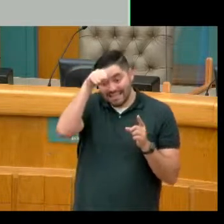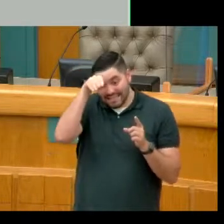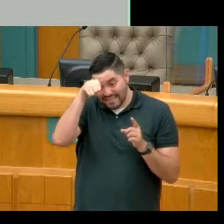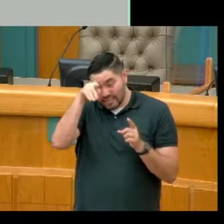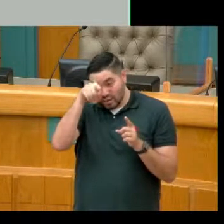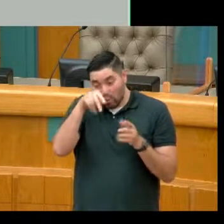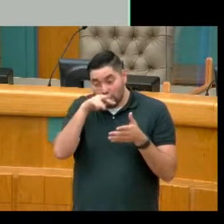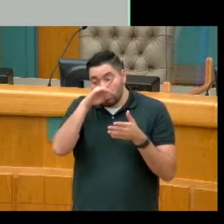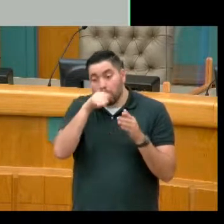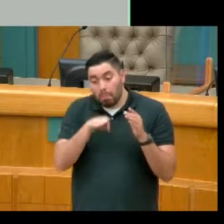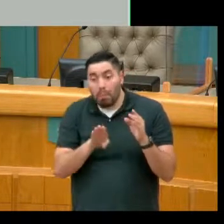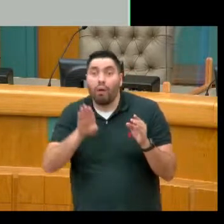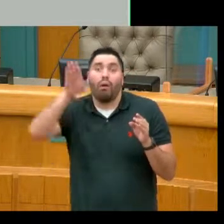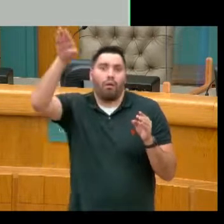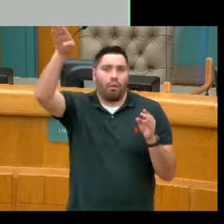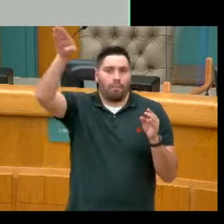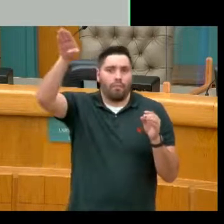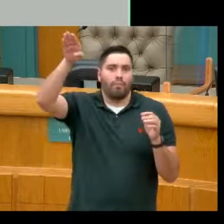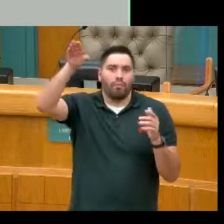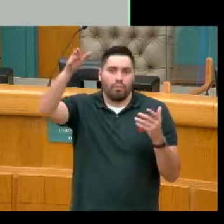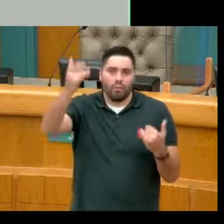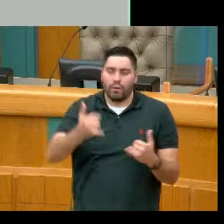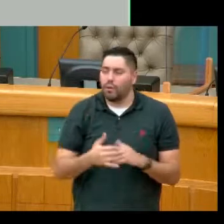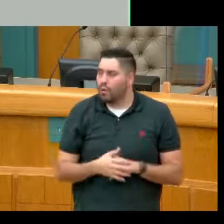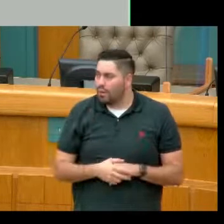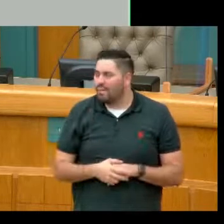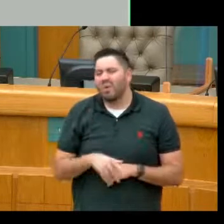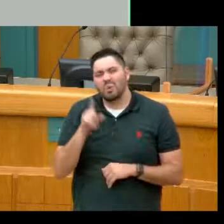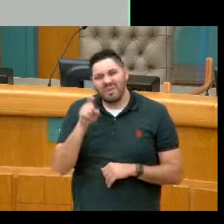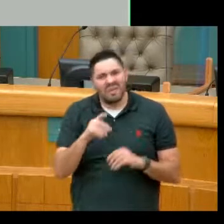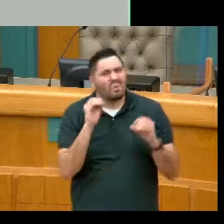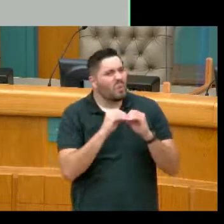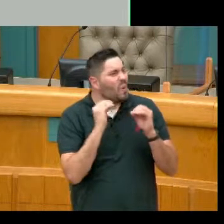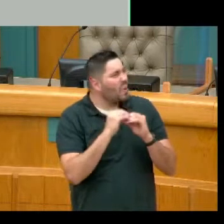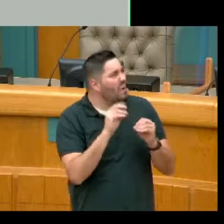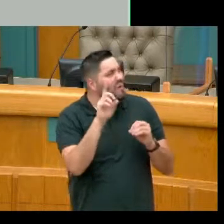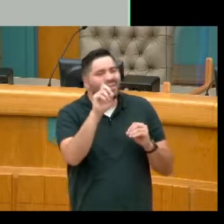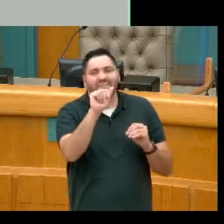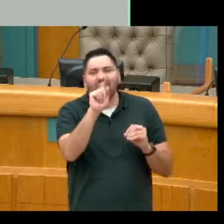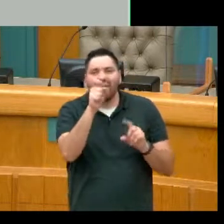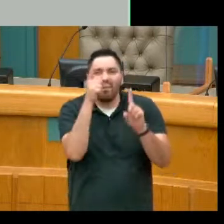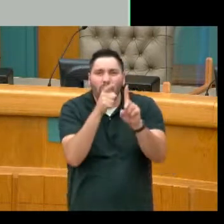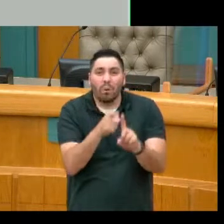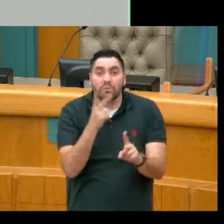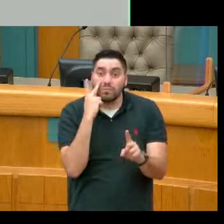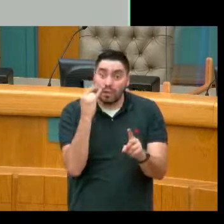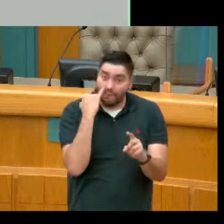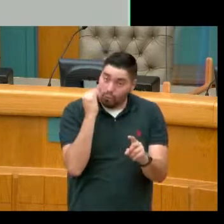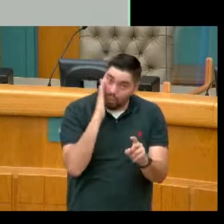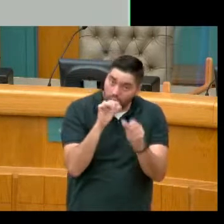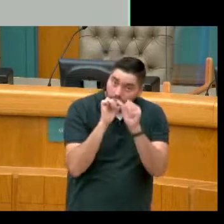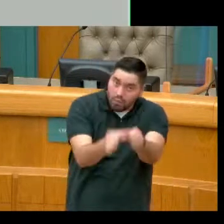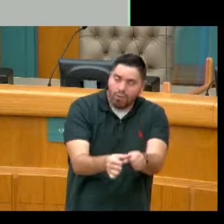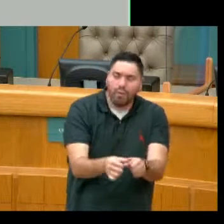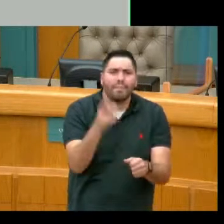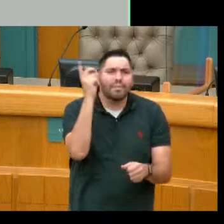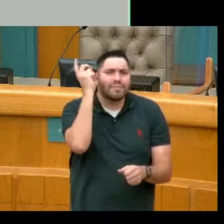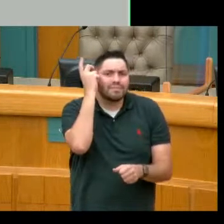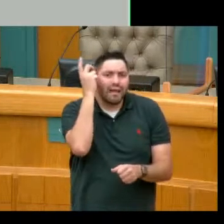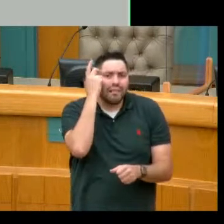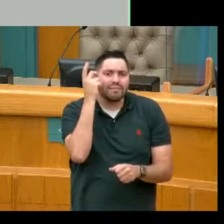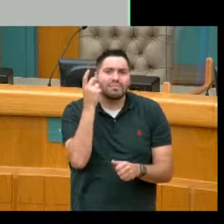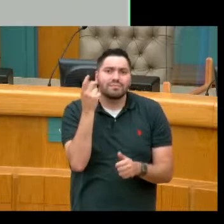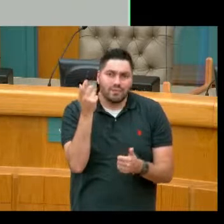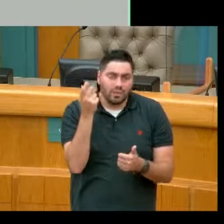the summer. So that's not like a little outbreak, that's a big outbreak that's occurring in Northwest Texas right now. Dallas is starting to